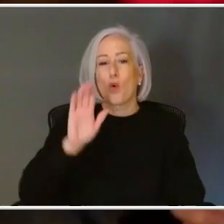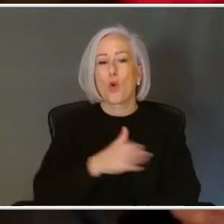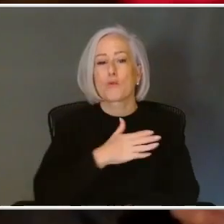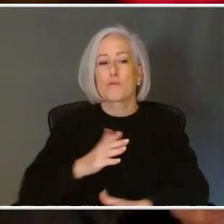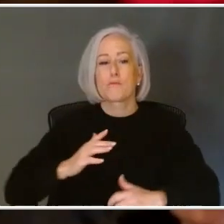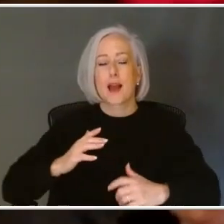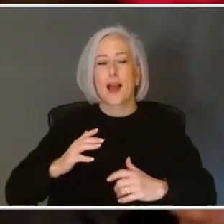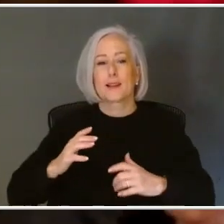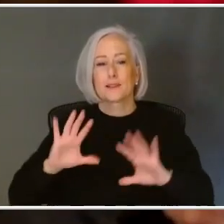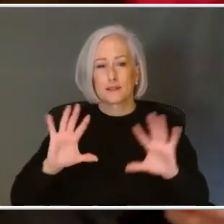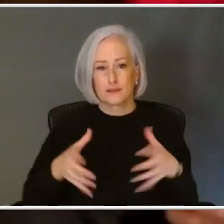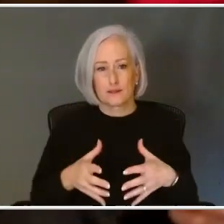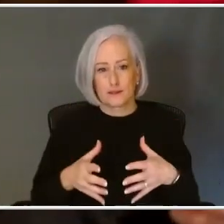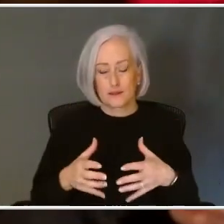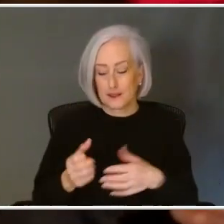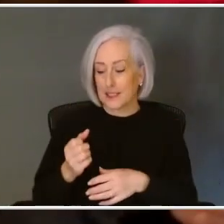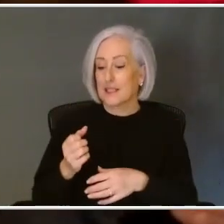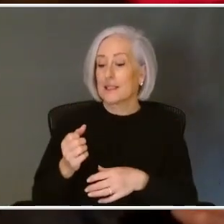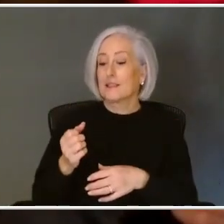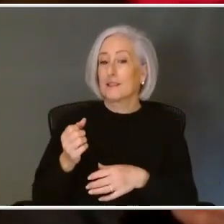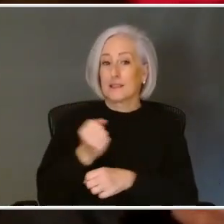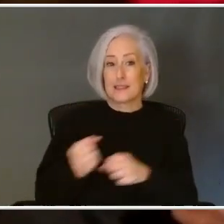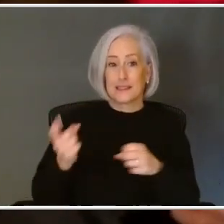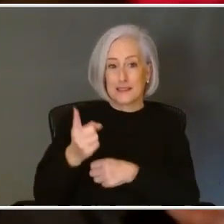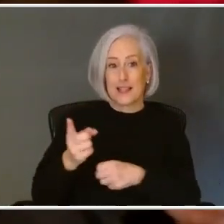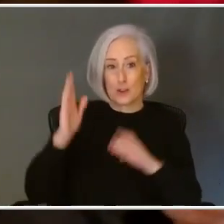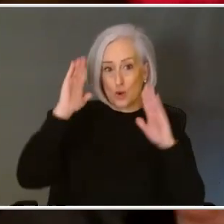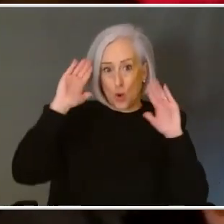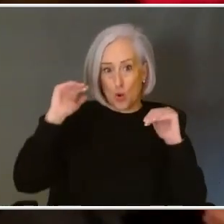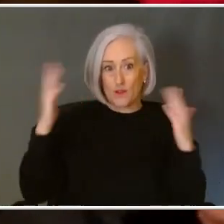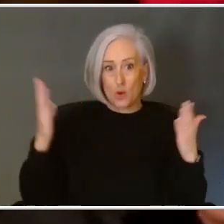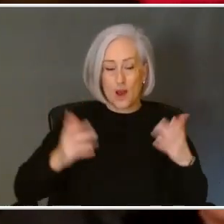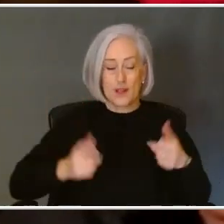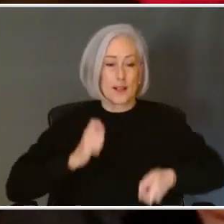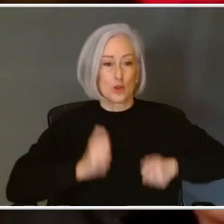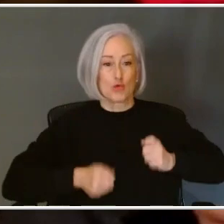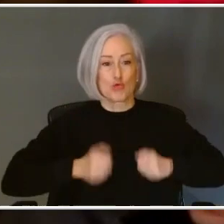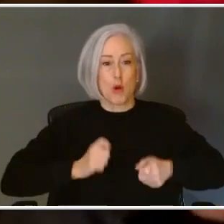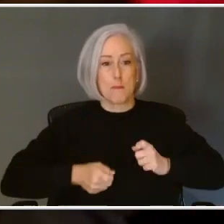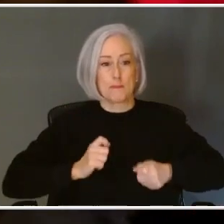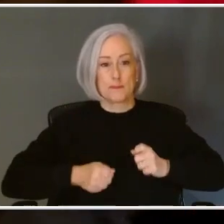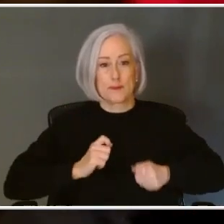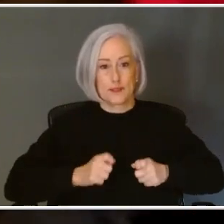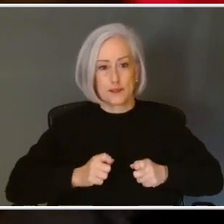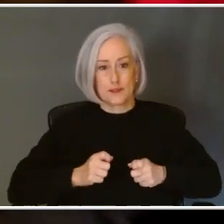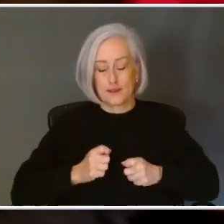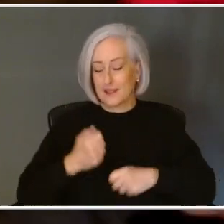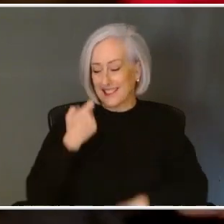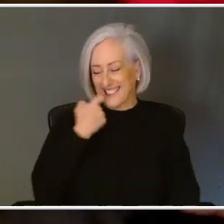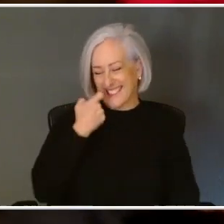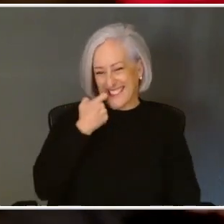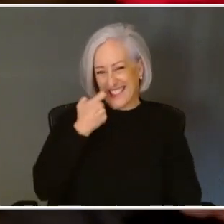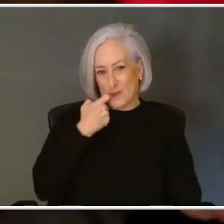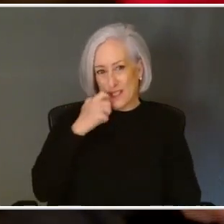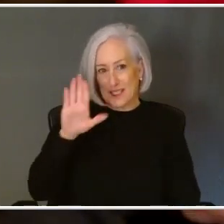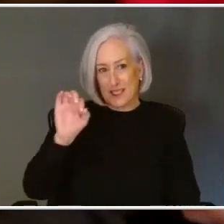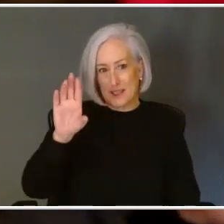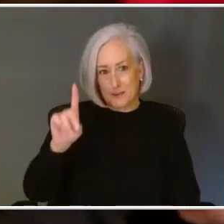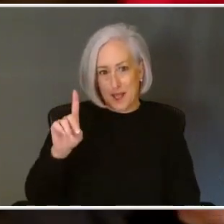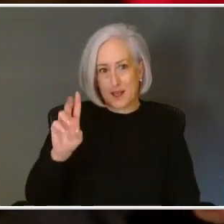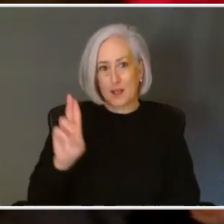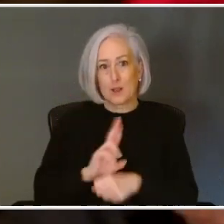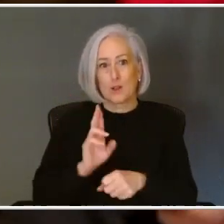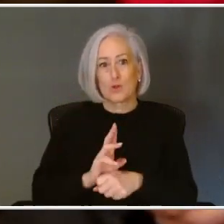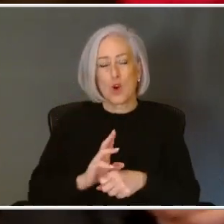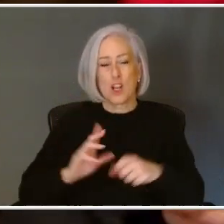So next marching season, hopefully I will be on tenor drums, but the last one that just got over with, I was on the 5th bass drum, the